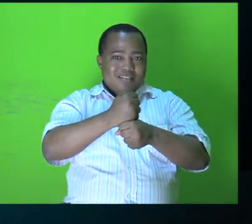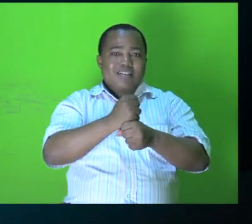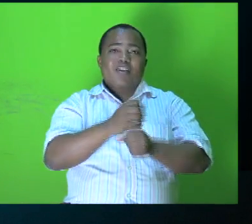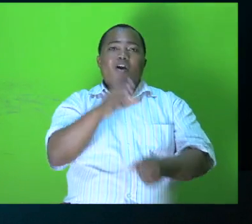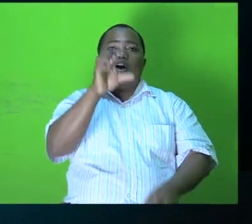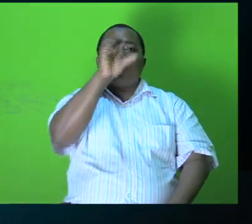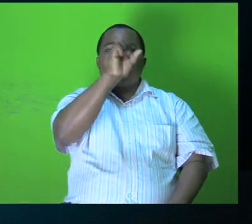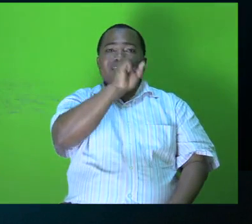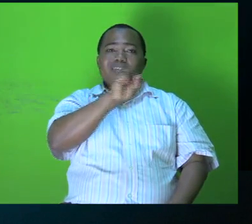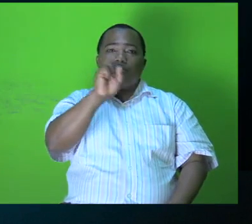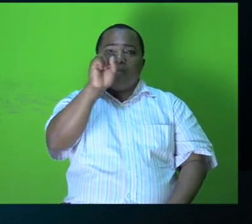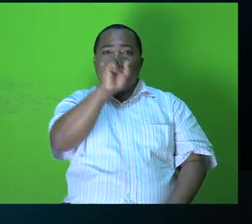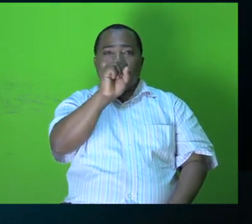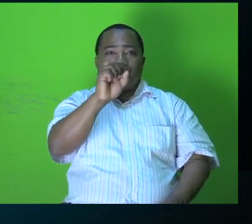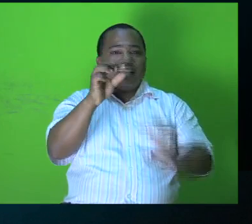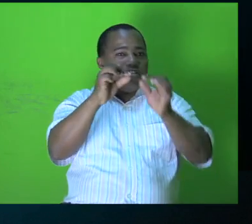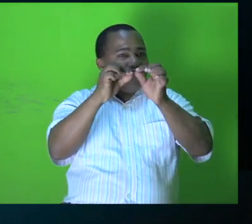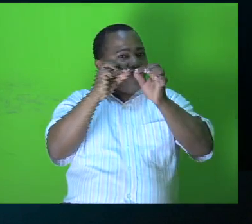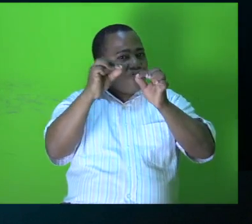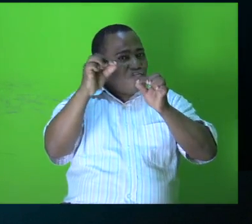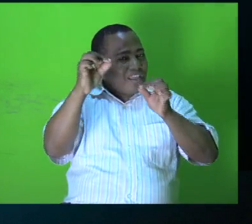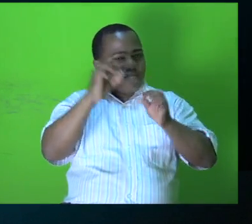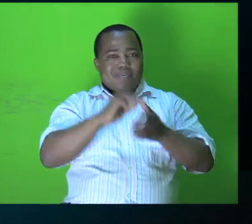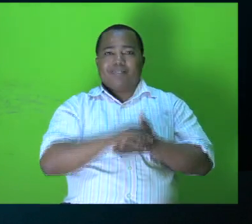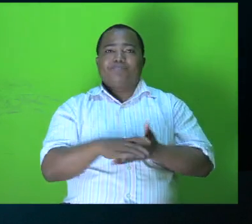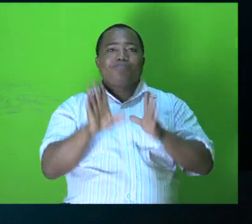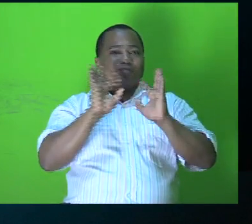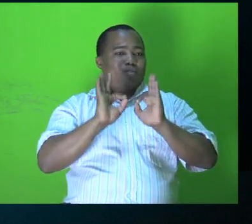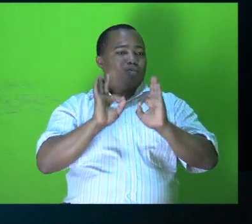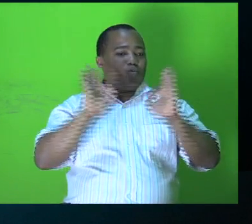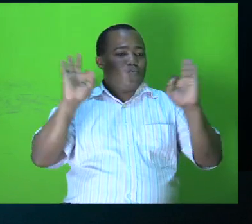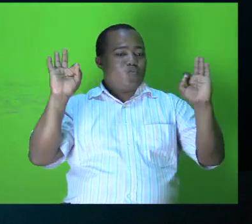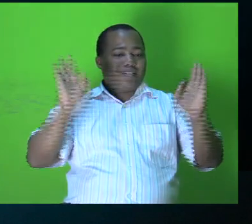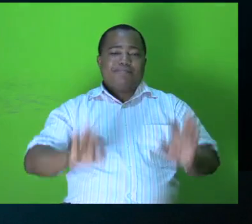spindle fiber. Good job, Khalid.